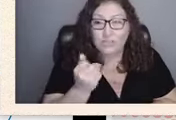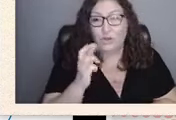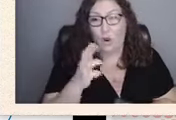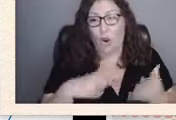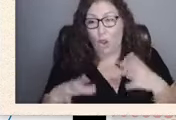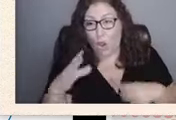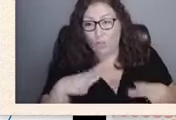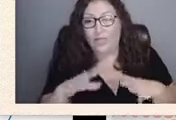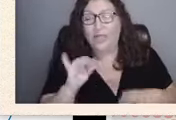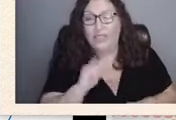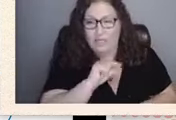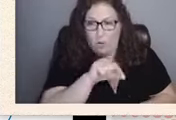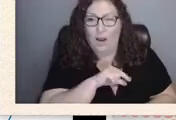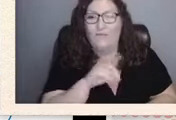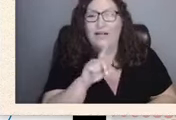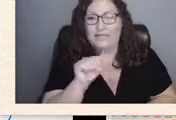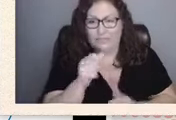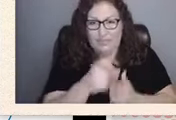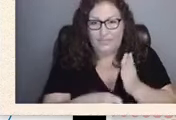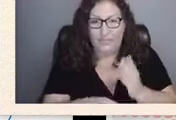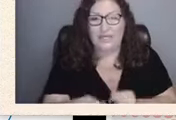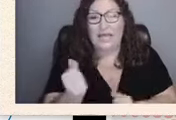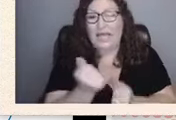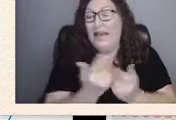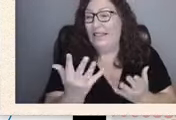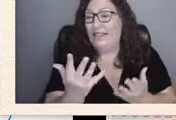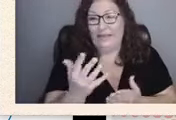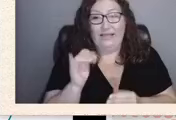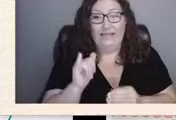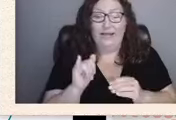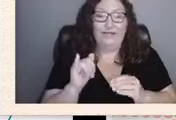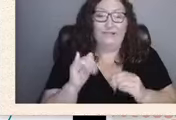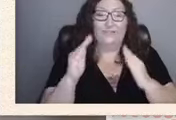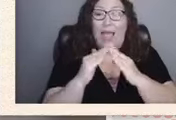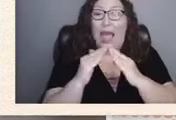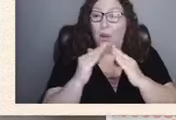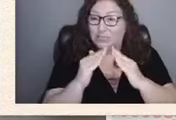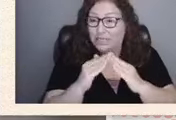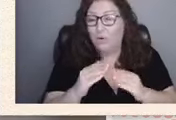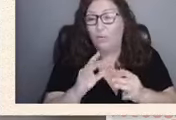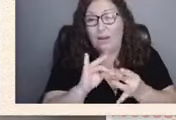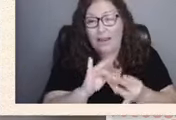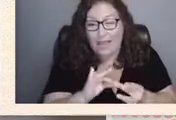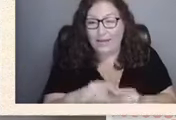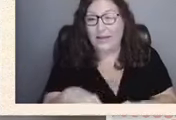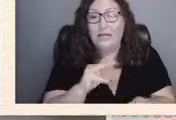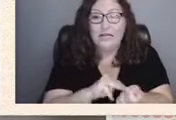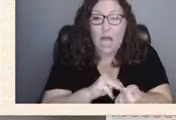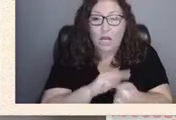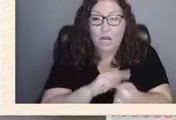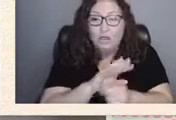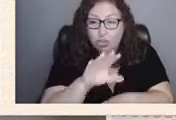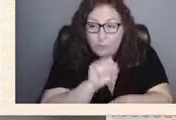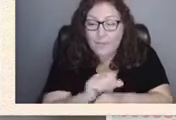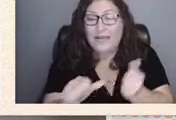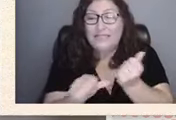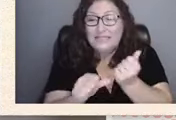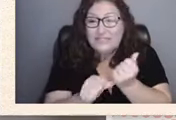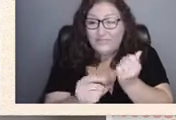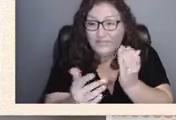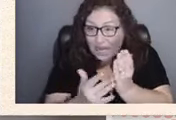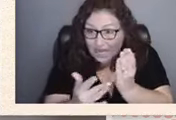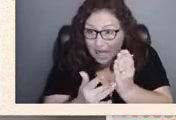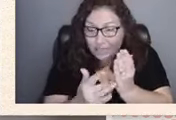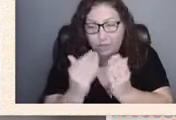a qualified disability expense. Anything that housing related, doctor's appointments, assistive technology, and the list goes